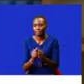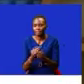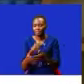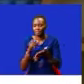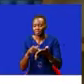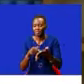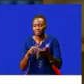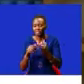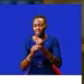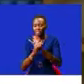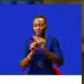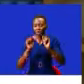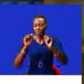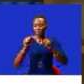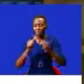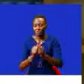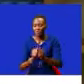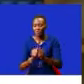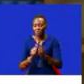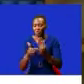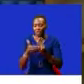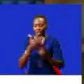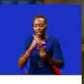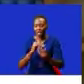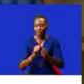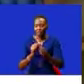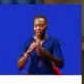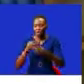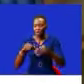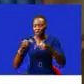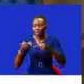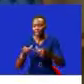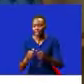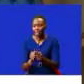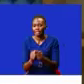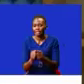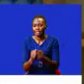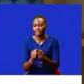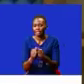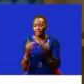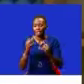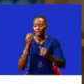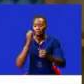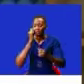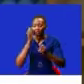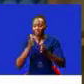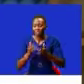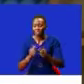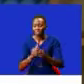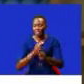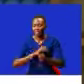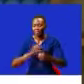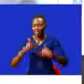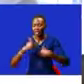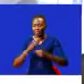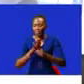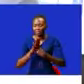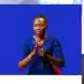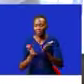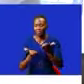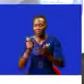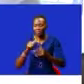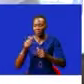this insurance is able to capture or to give, so the clients are more advantaged compared to any other.